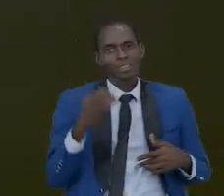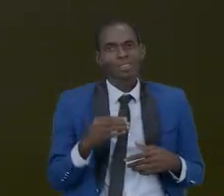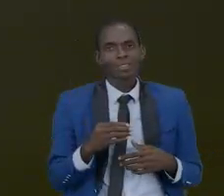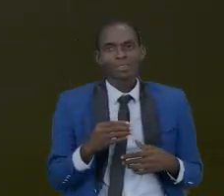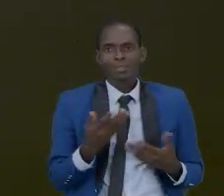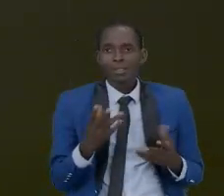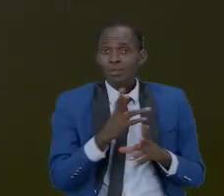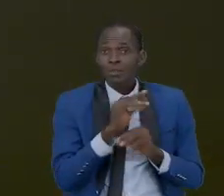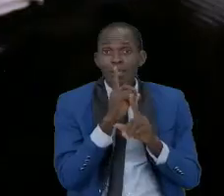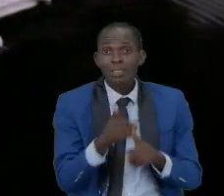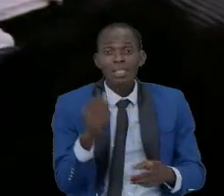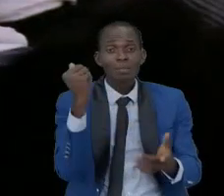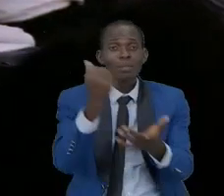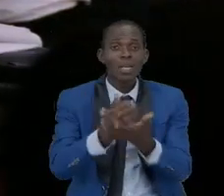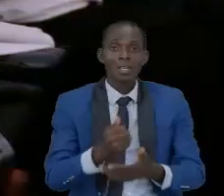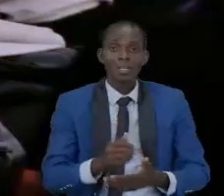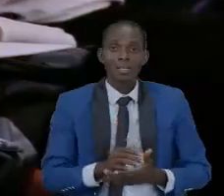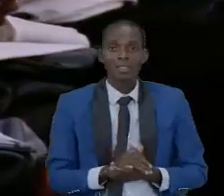I didn't hear your amen